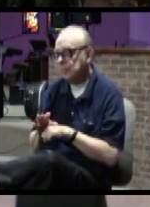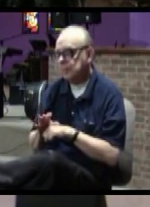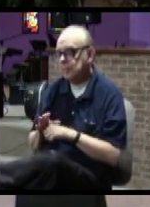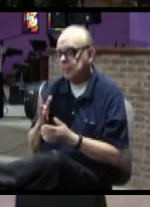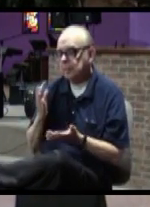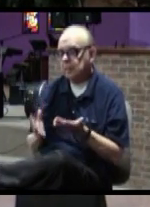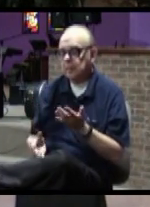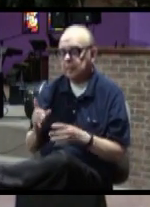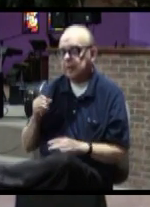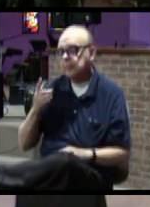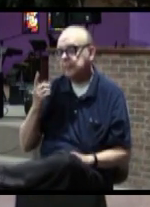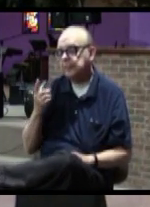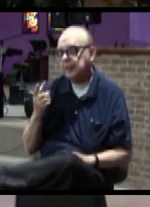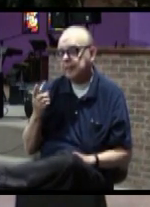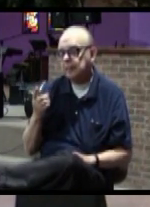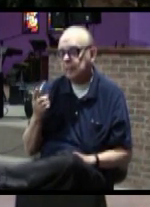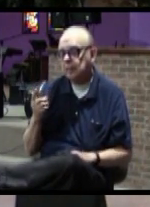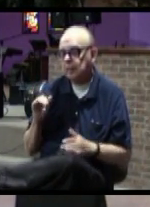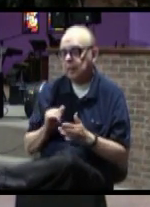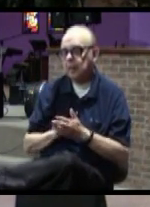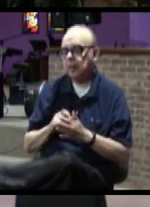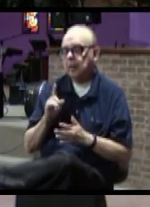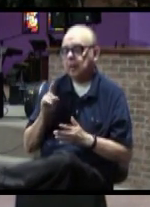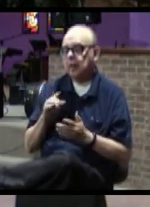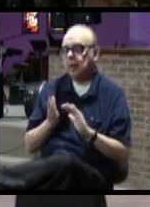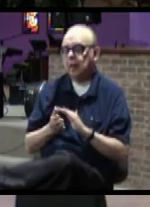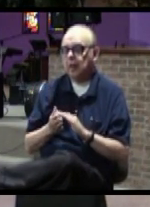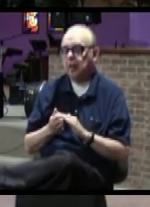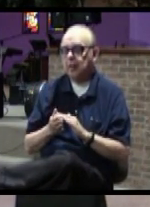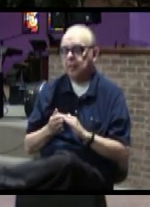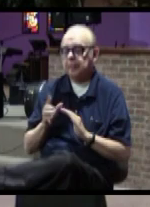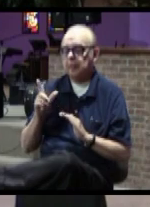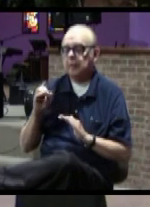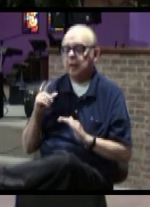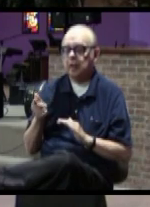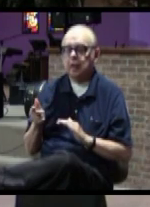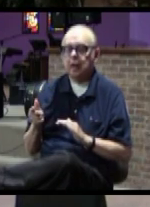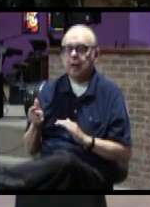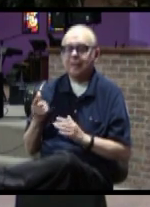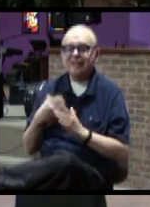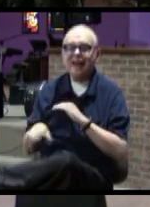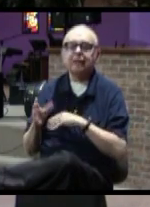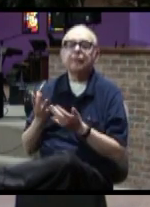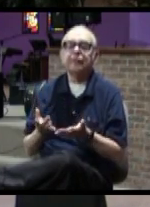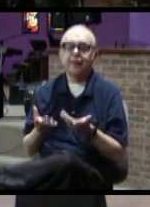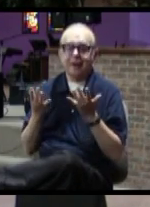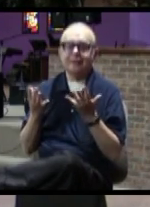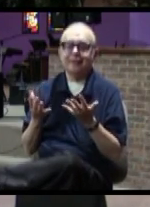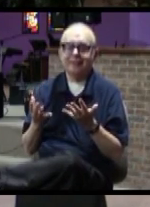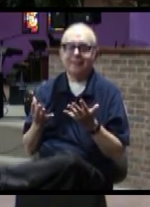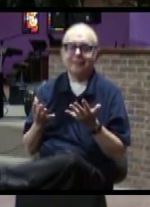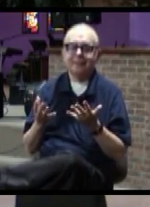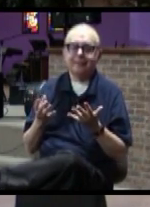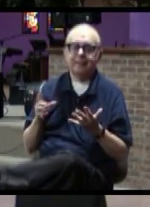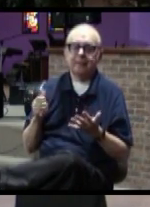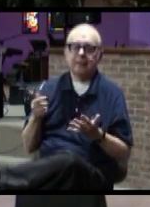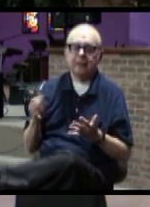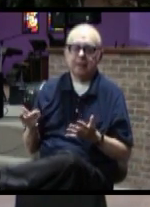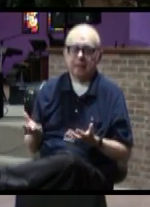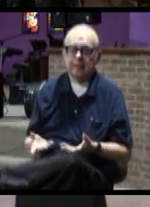church. And maybe that's what you need to understand, that you have become a log that's out of the